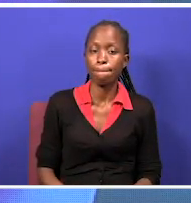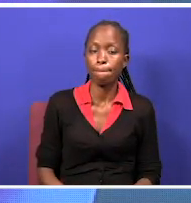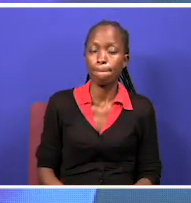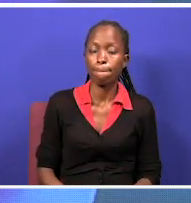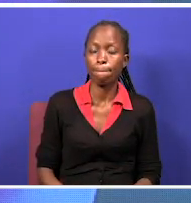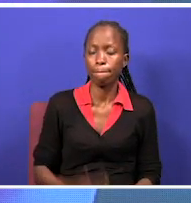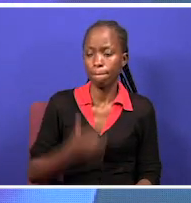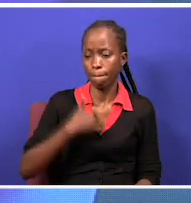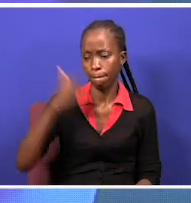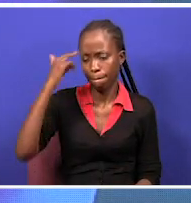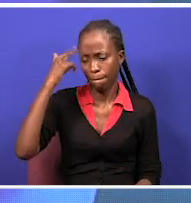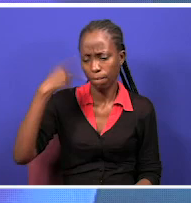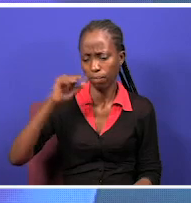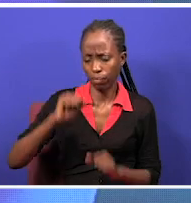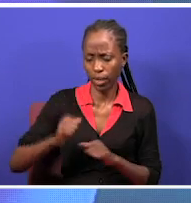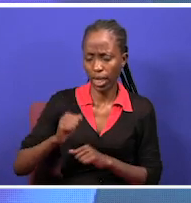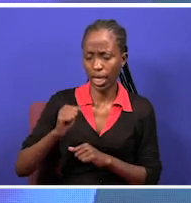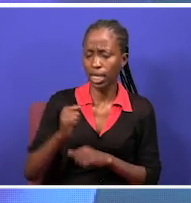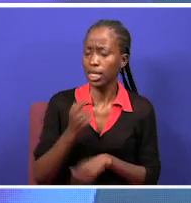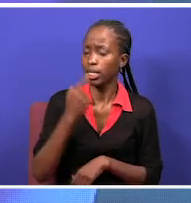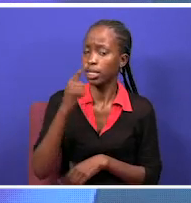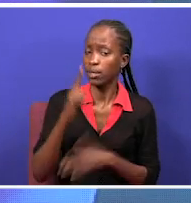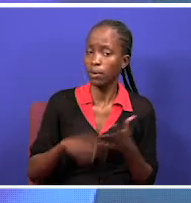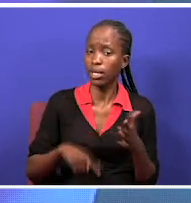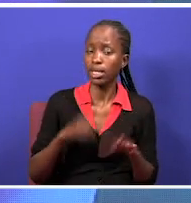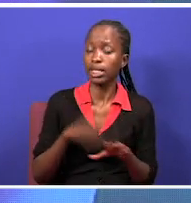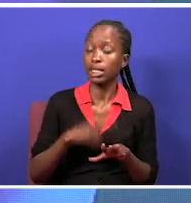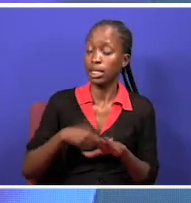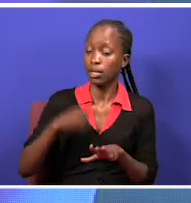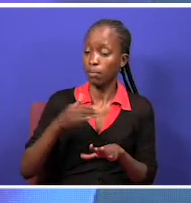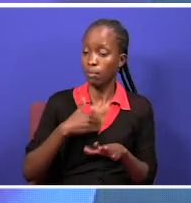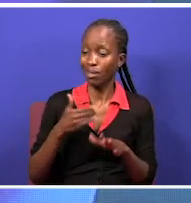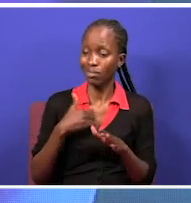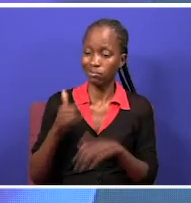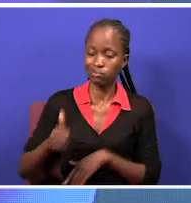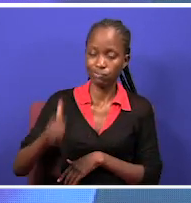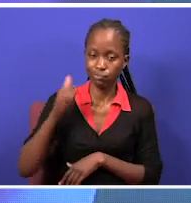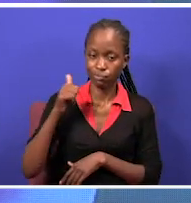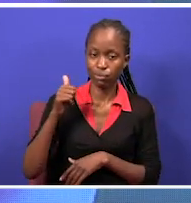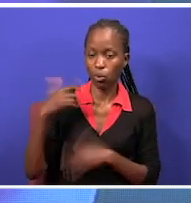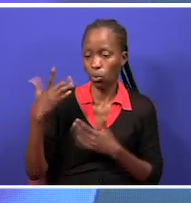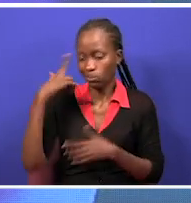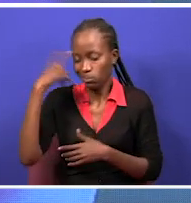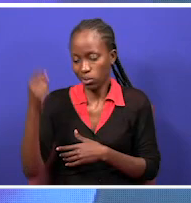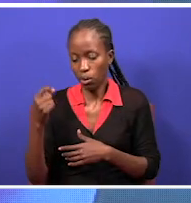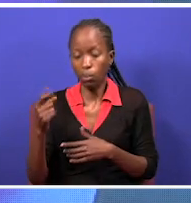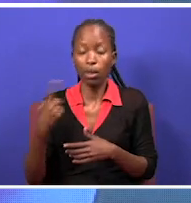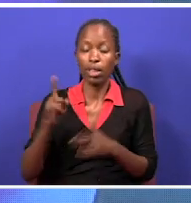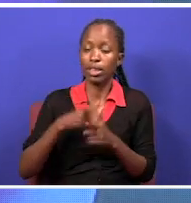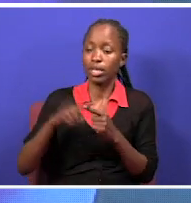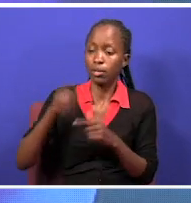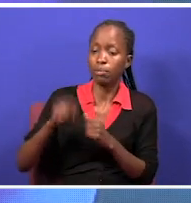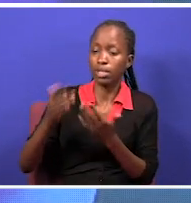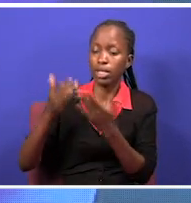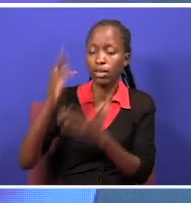I think we can simply say when there is resistance, we have to give a reason. Let our